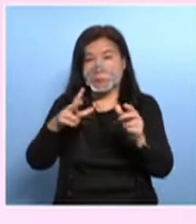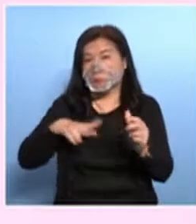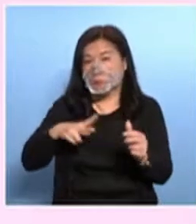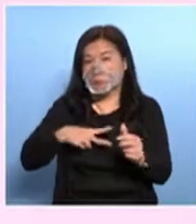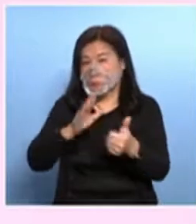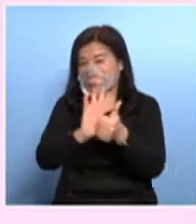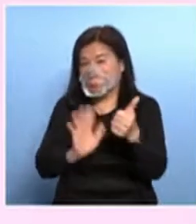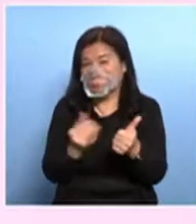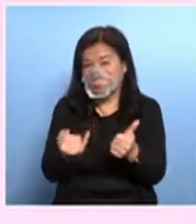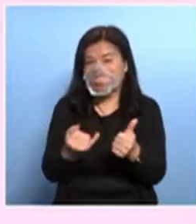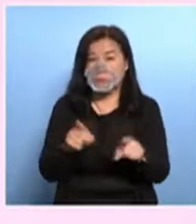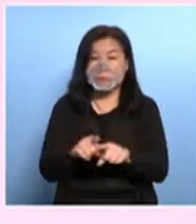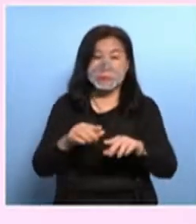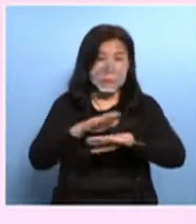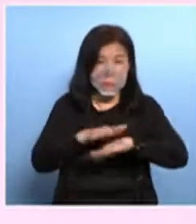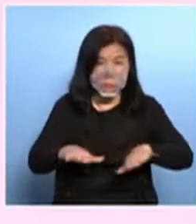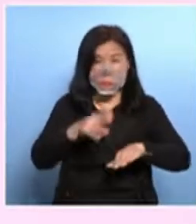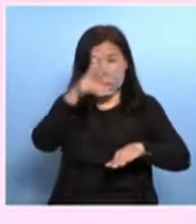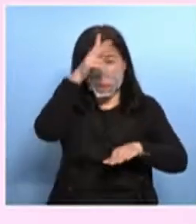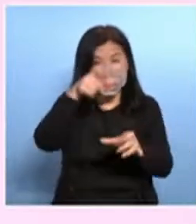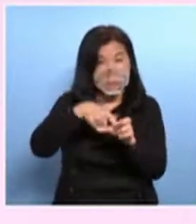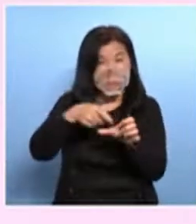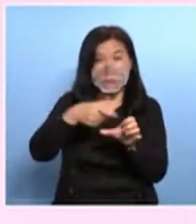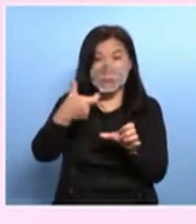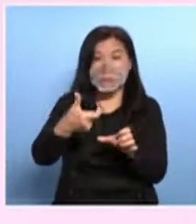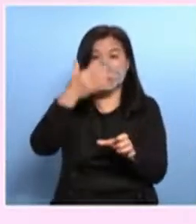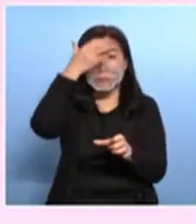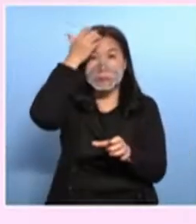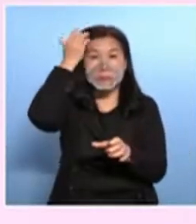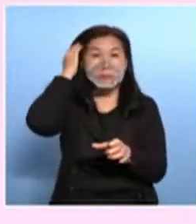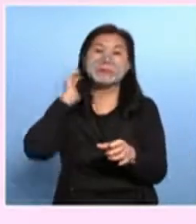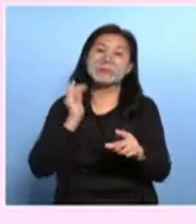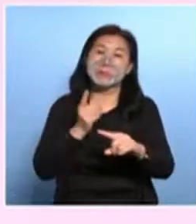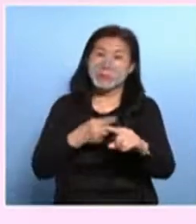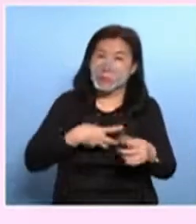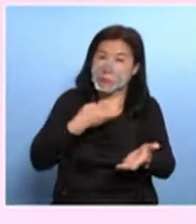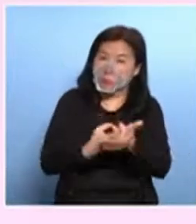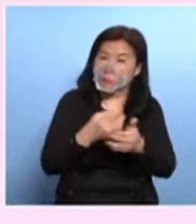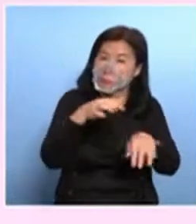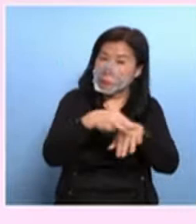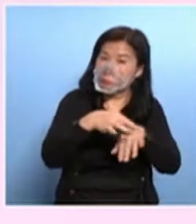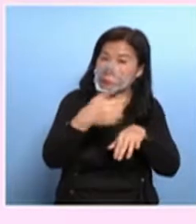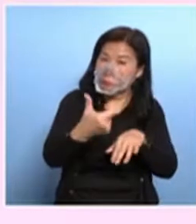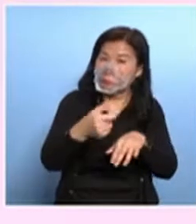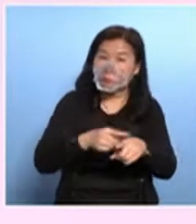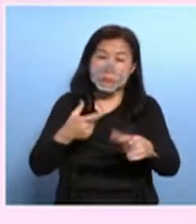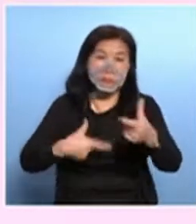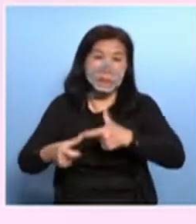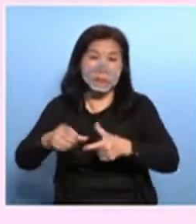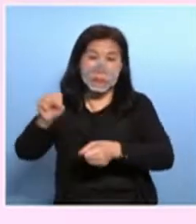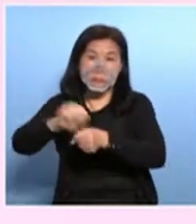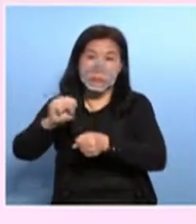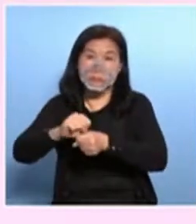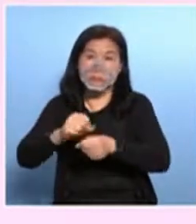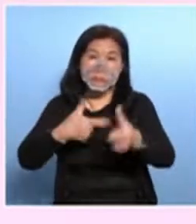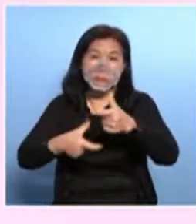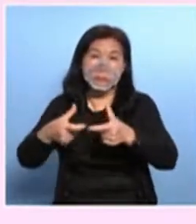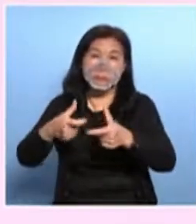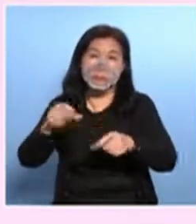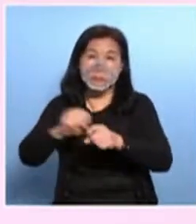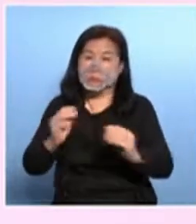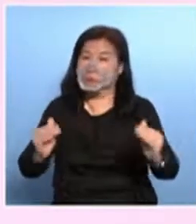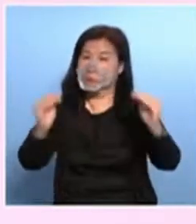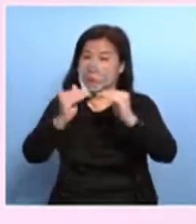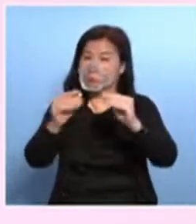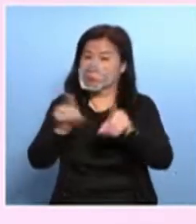changes in the economic environment. To maintain healthy public finances, we follow the principle of keeping expenditure within the limits of revenue to